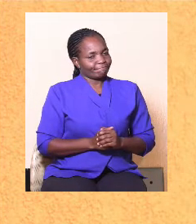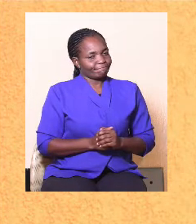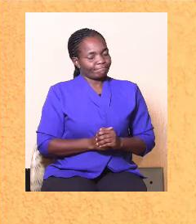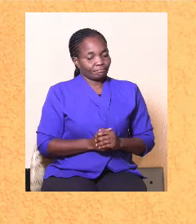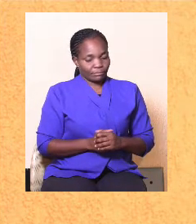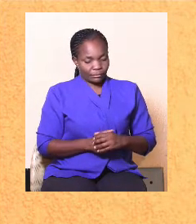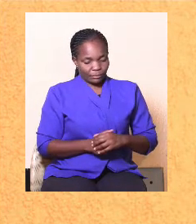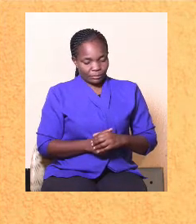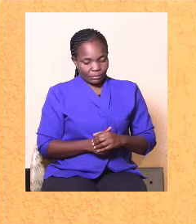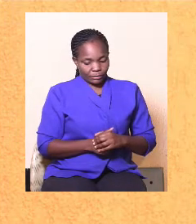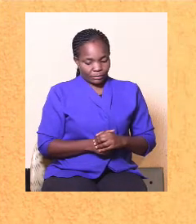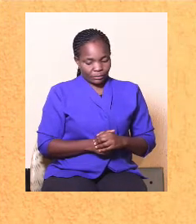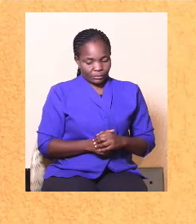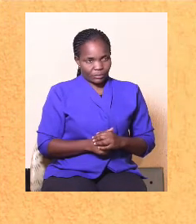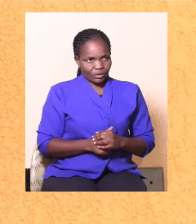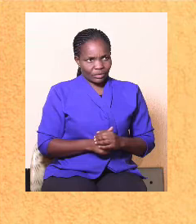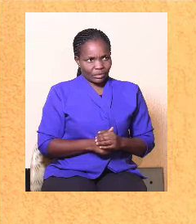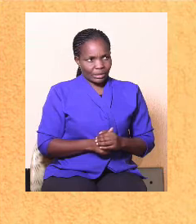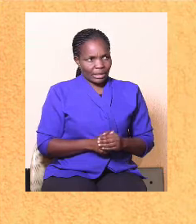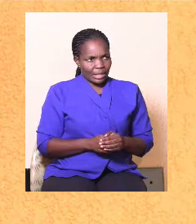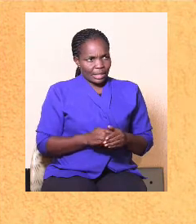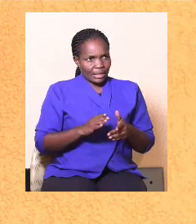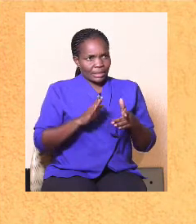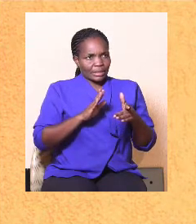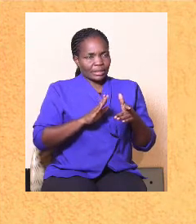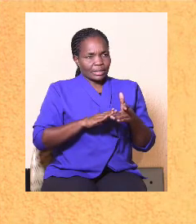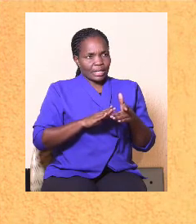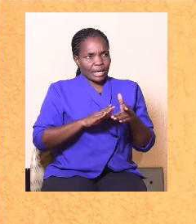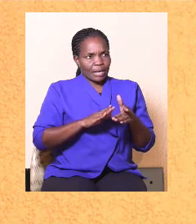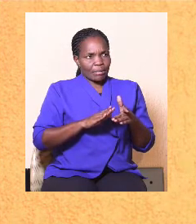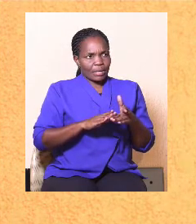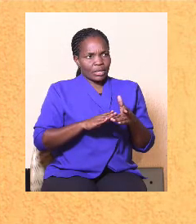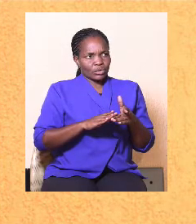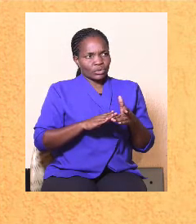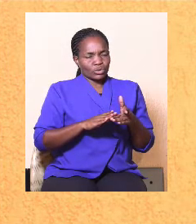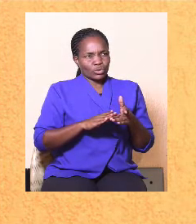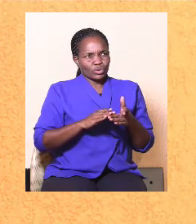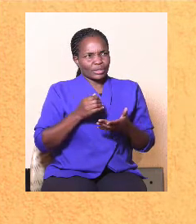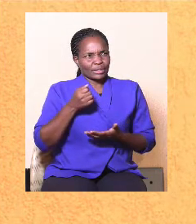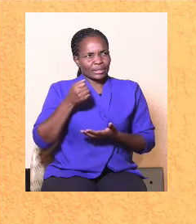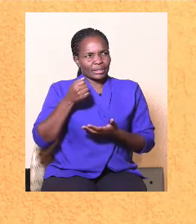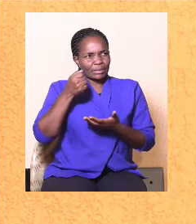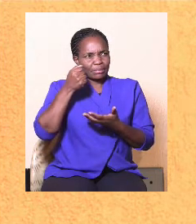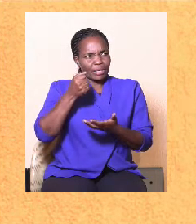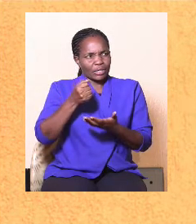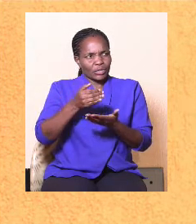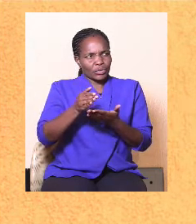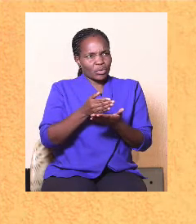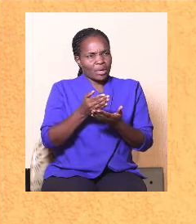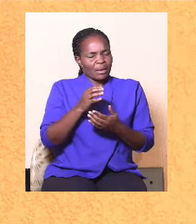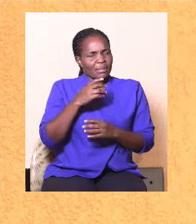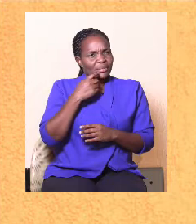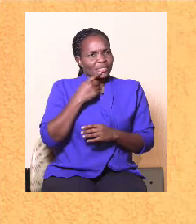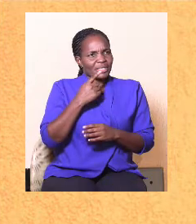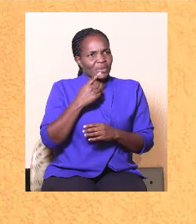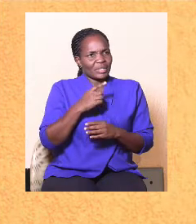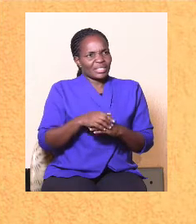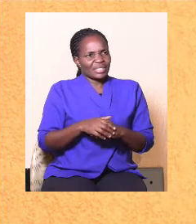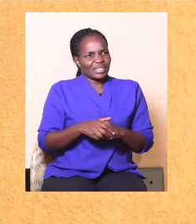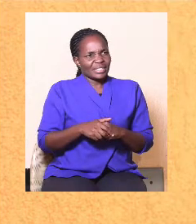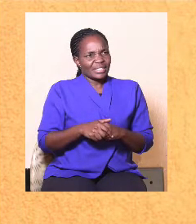the stimulus package that you recently announced. I see there's not been much that has been done in terms of